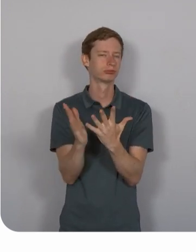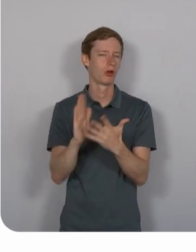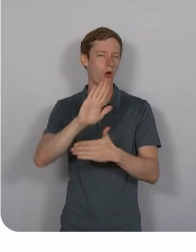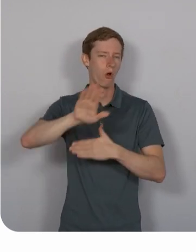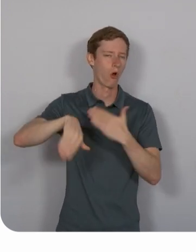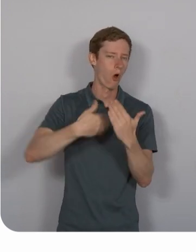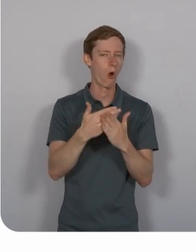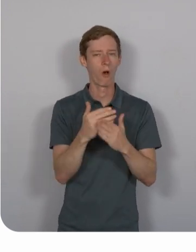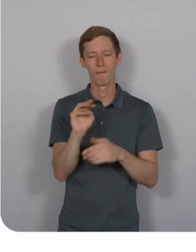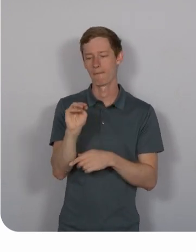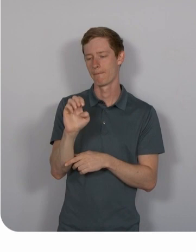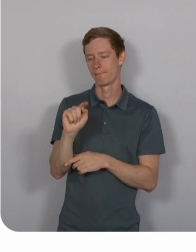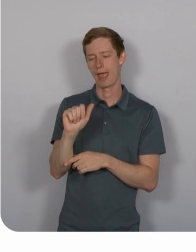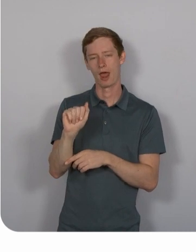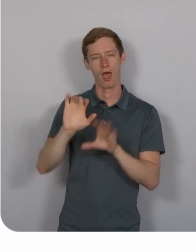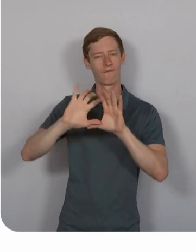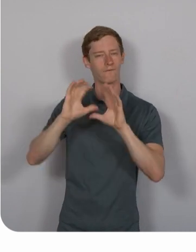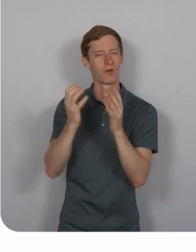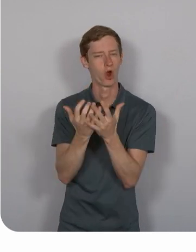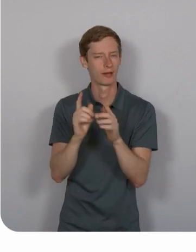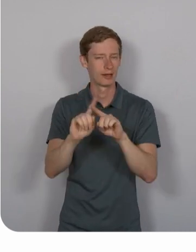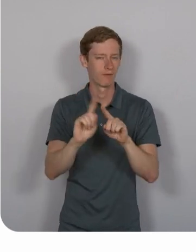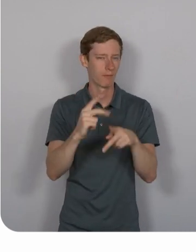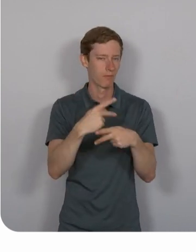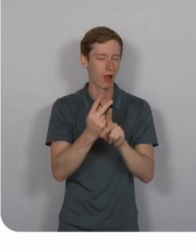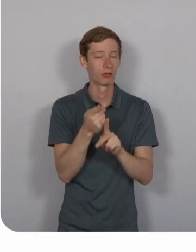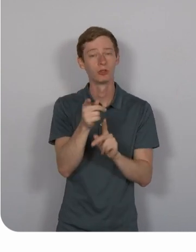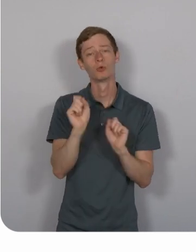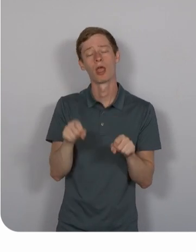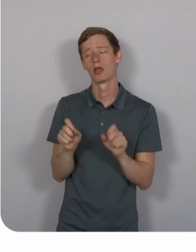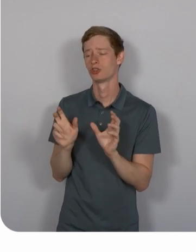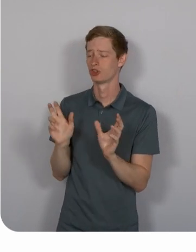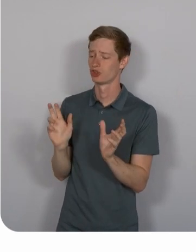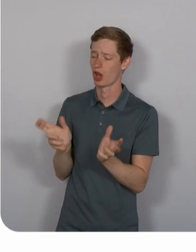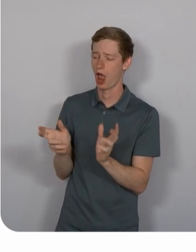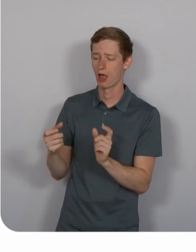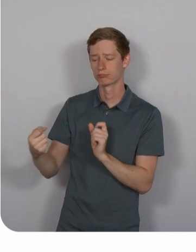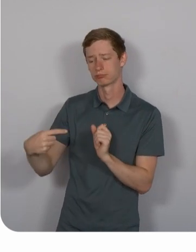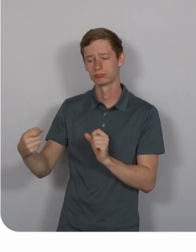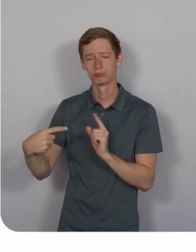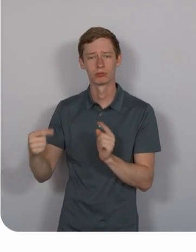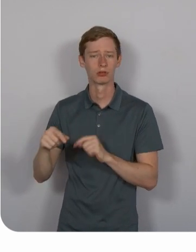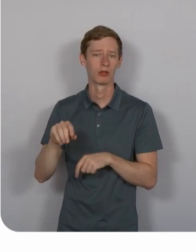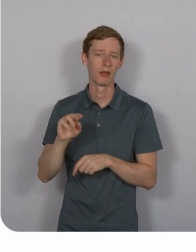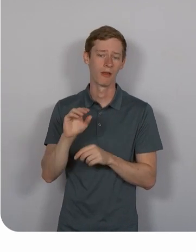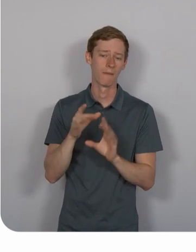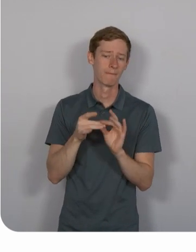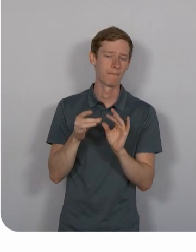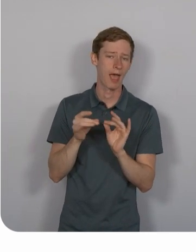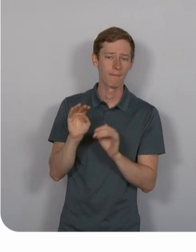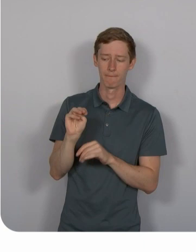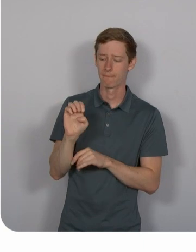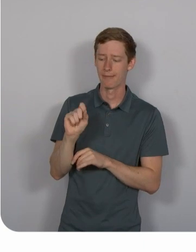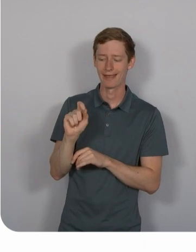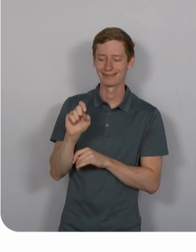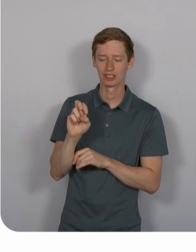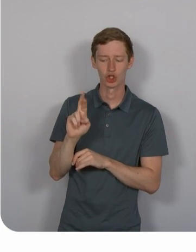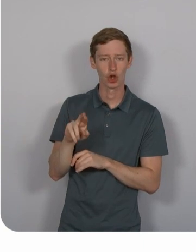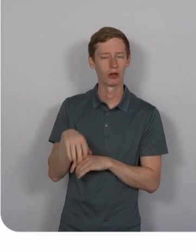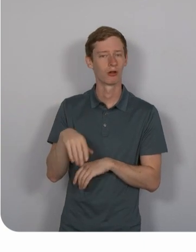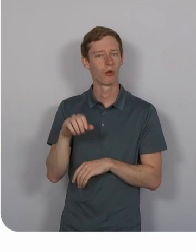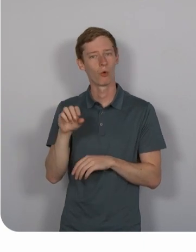of products. So, you know, of course, you'll be able to chat with them in WhatsApp and Messenger and Instagram Direct, but beyond that, they're going